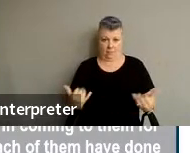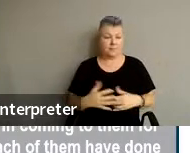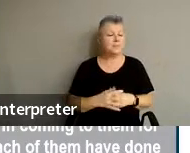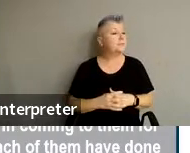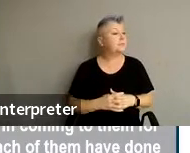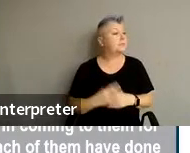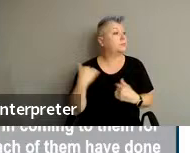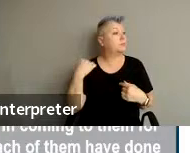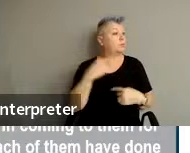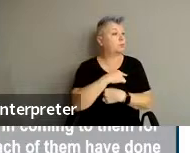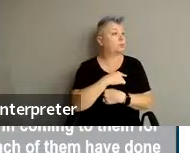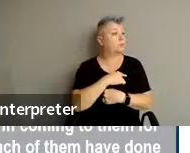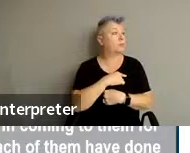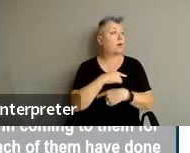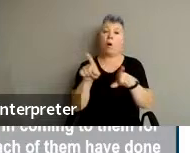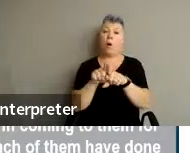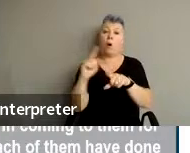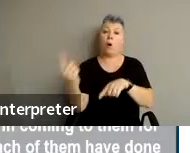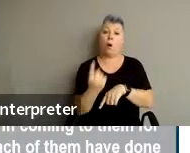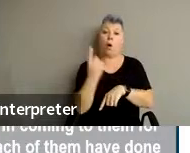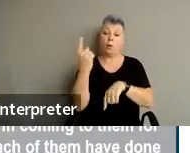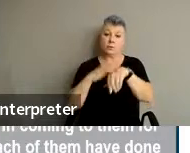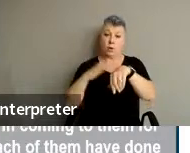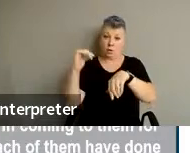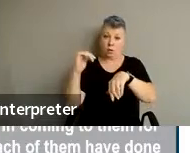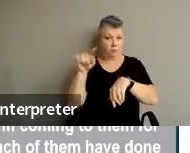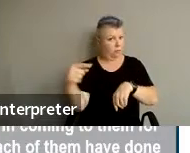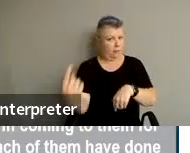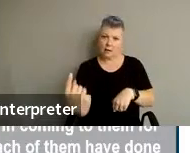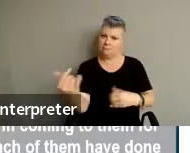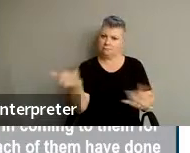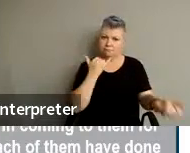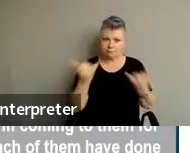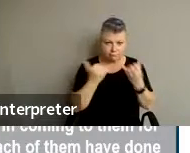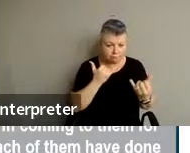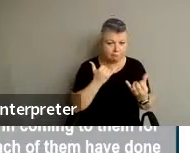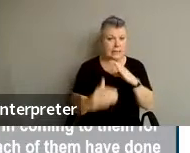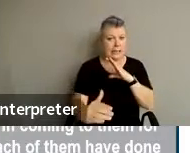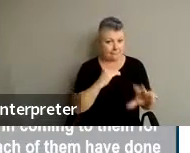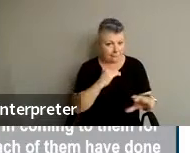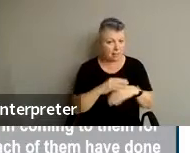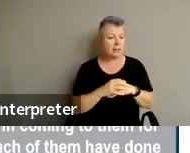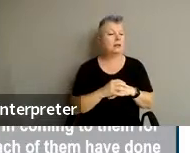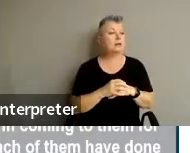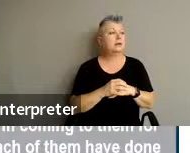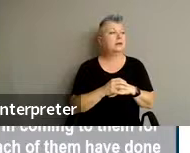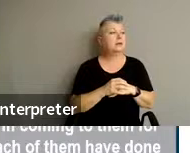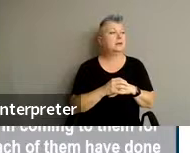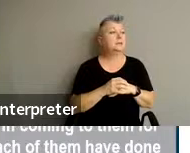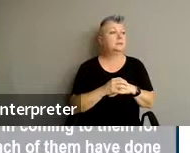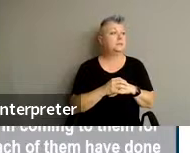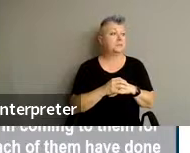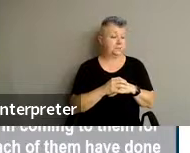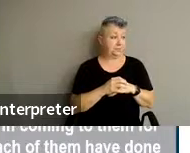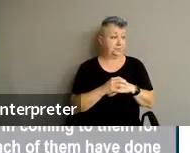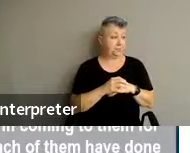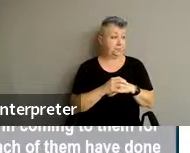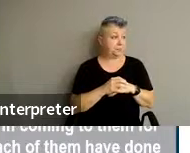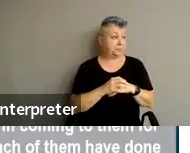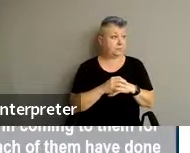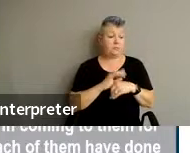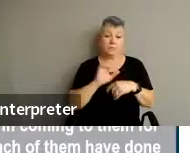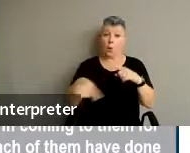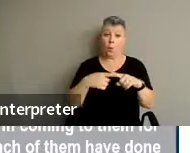We are always kind of on call for any phone calls or emails, but when a person comes on as a